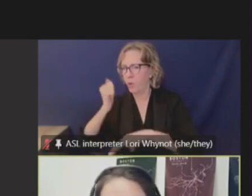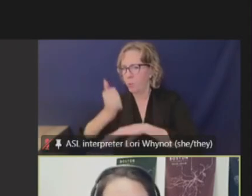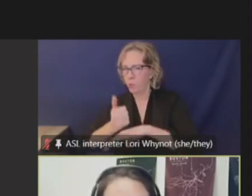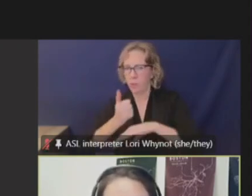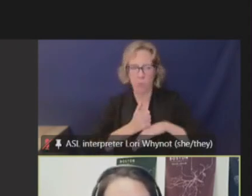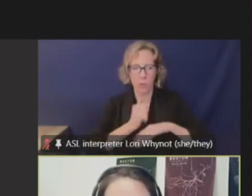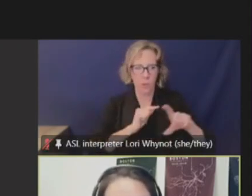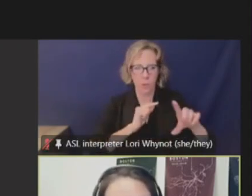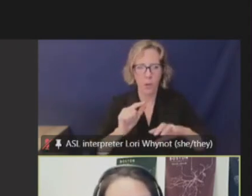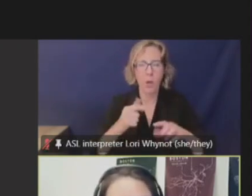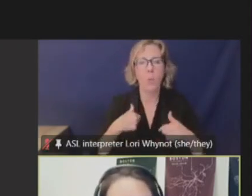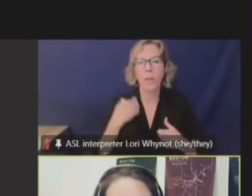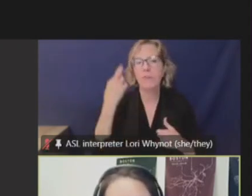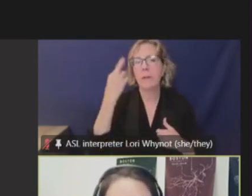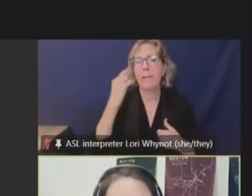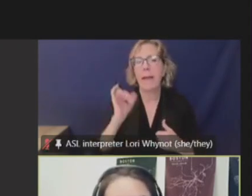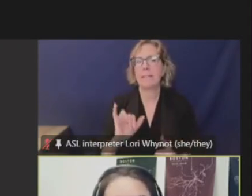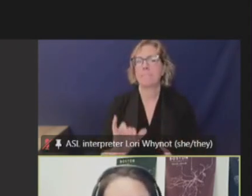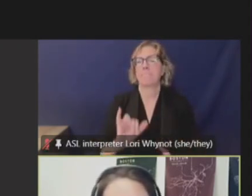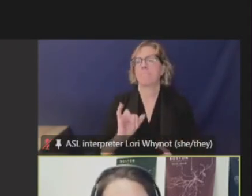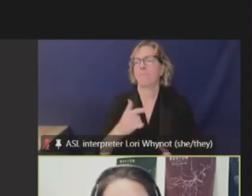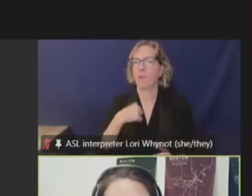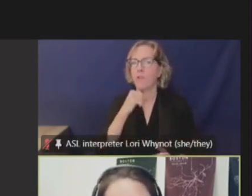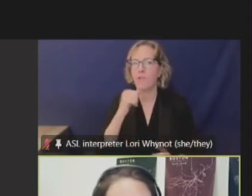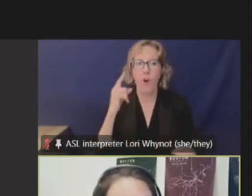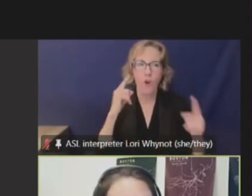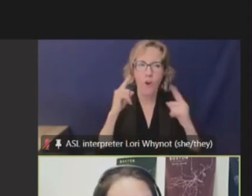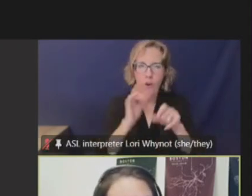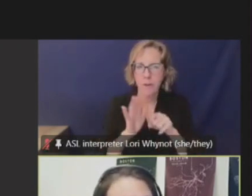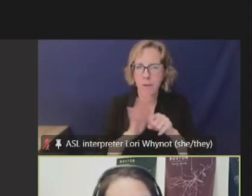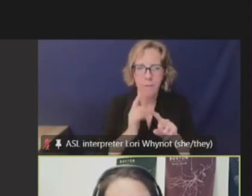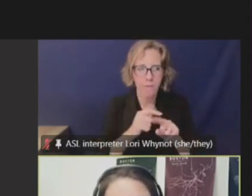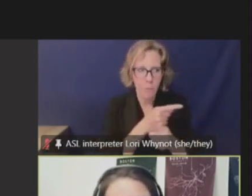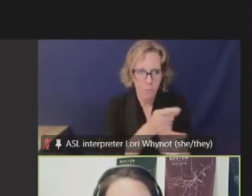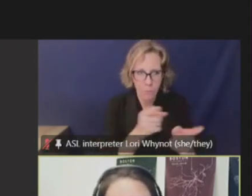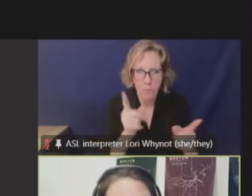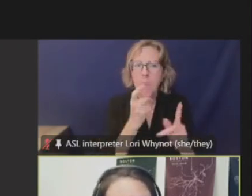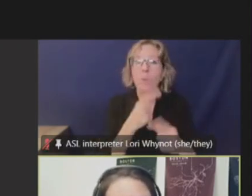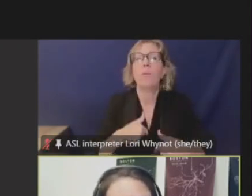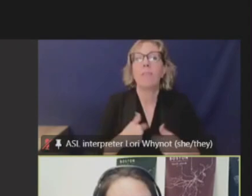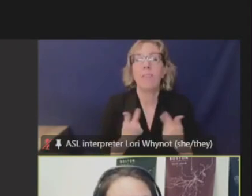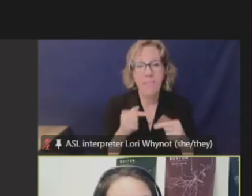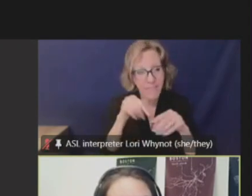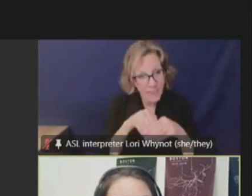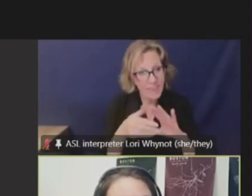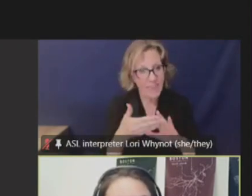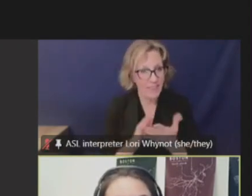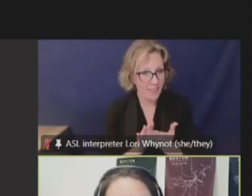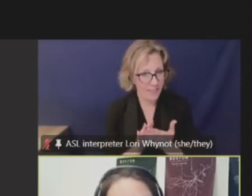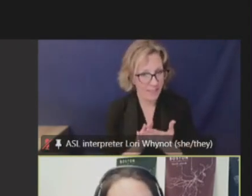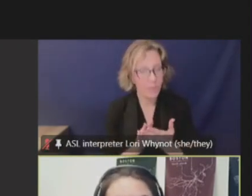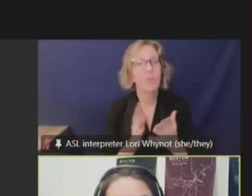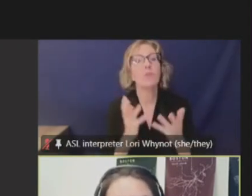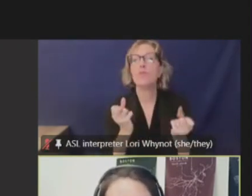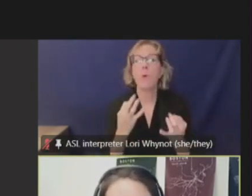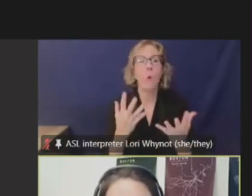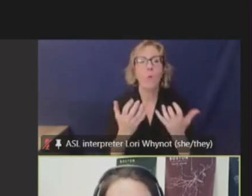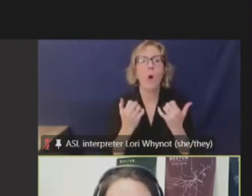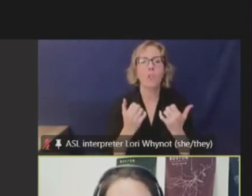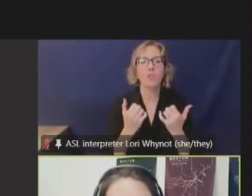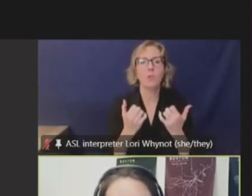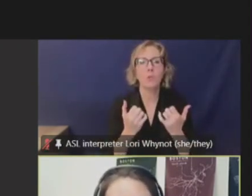from enough people who live and spend time in the city. So what we're trying to do is diversify input